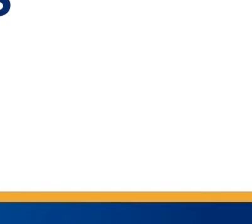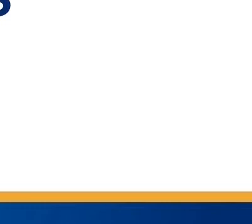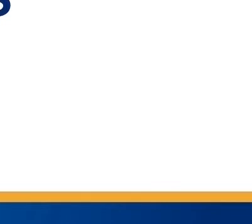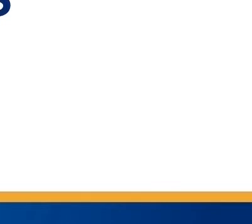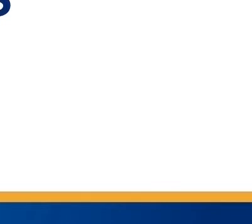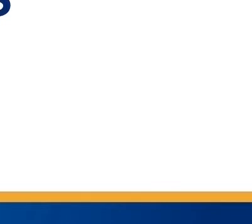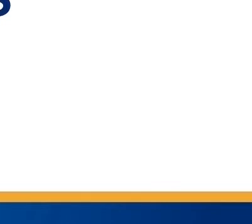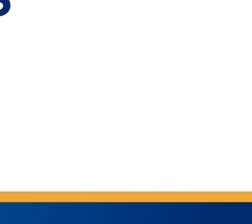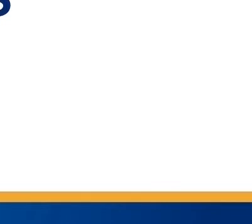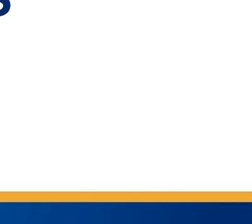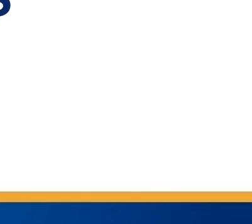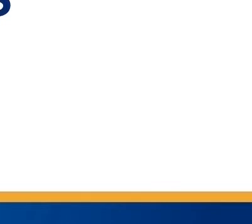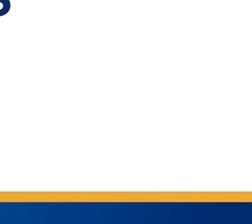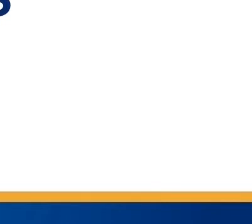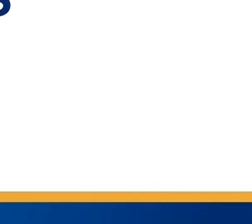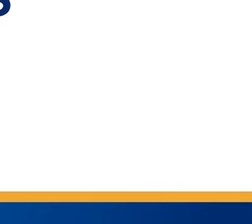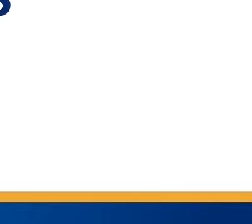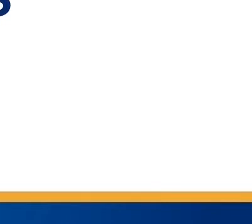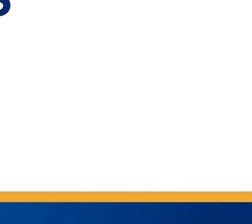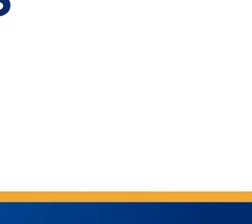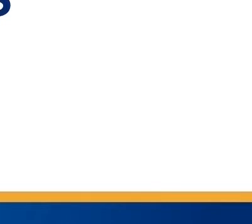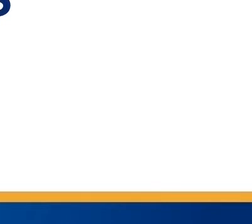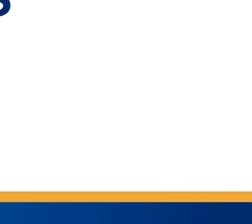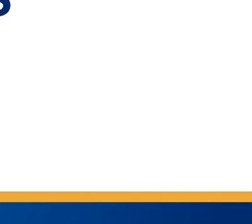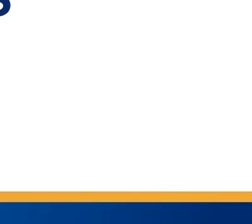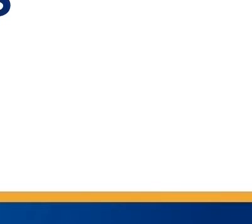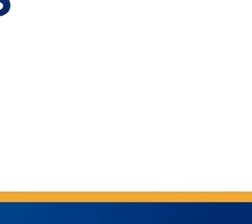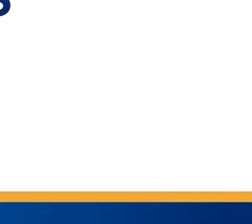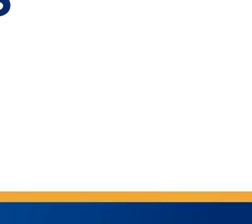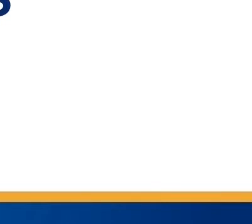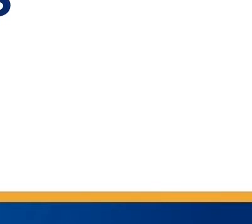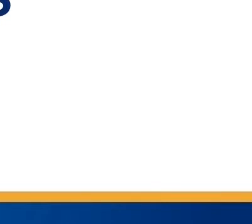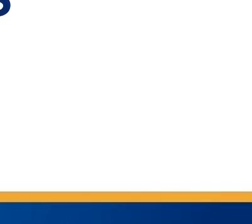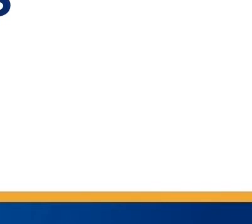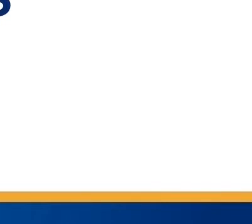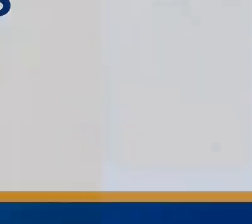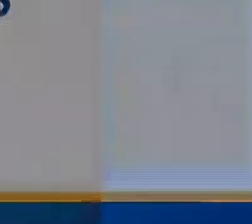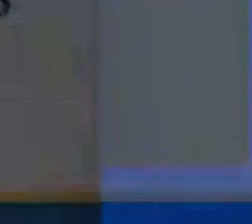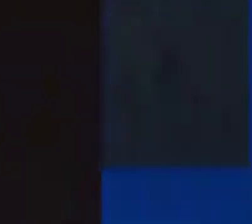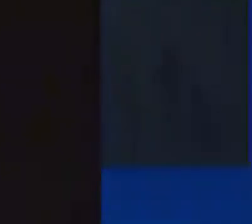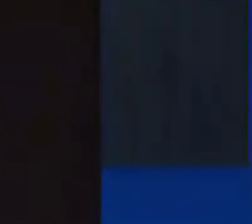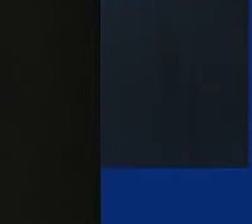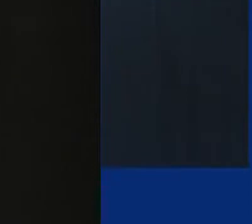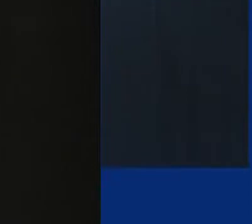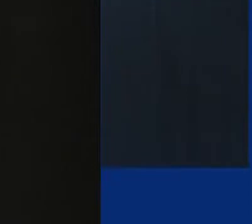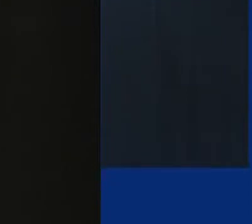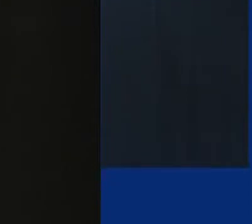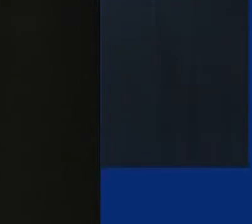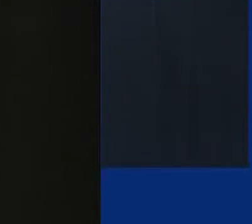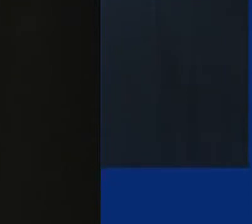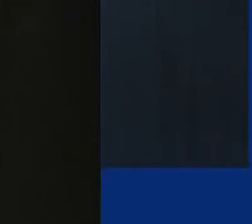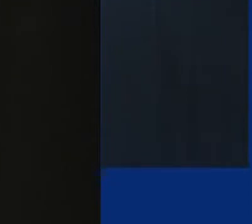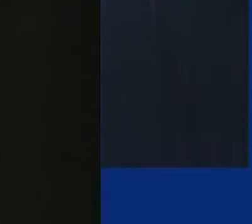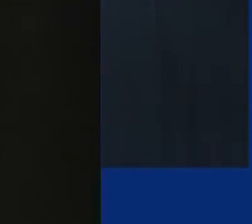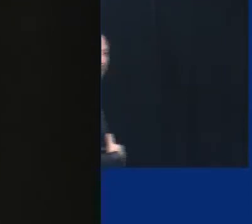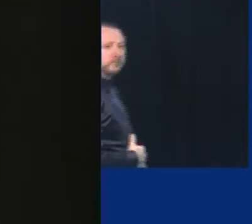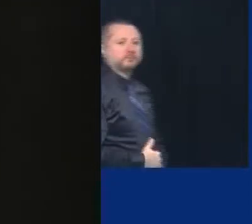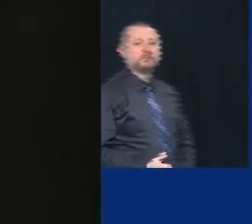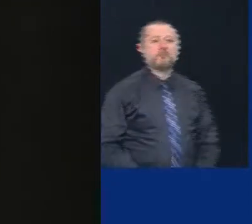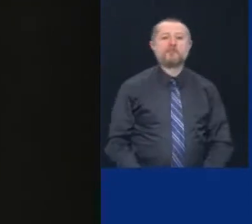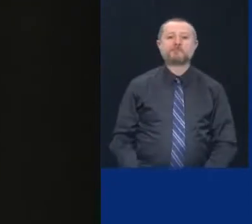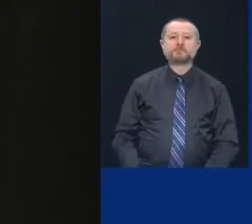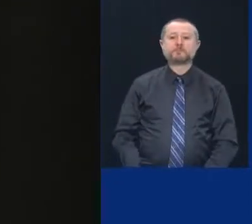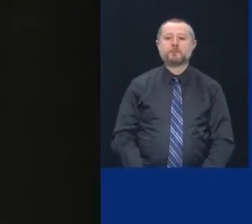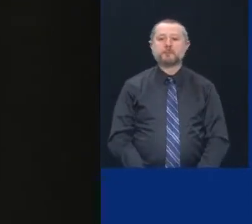COVID advisory team. And I'm going to be talking to them about just this, how hard it is for